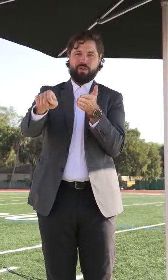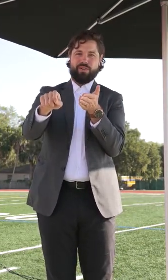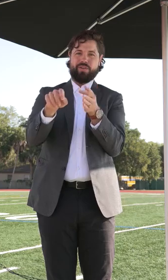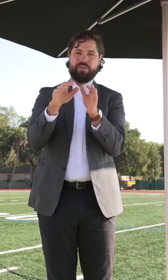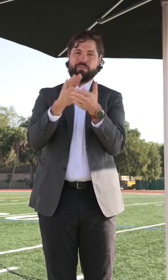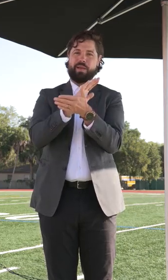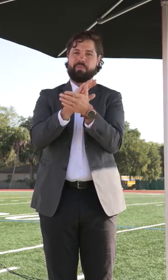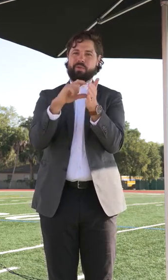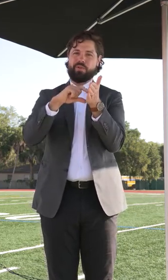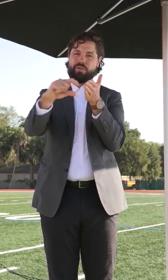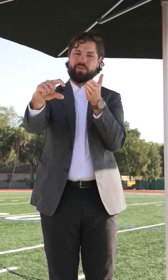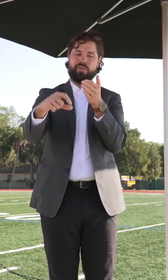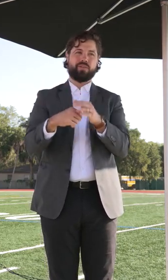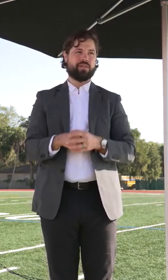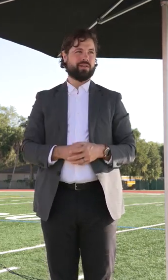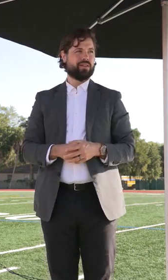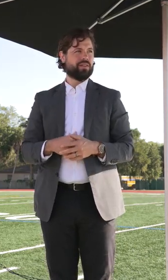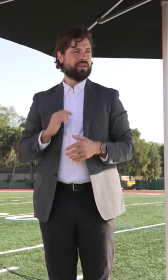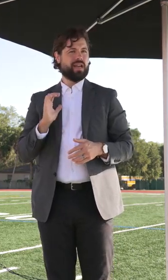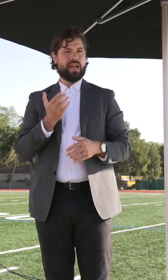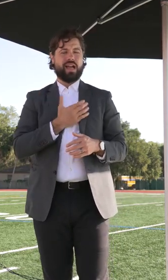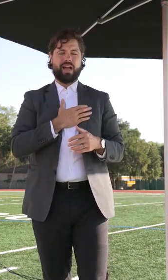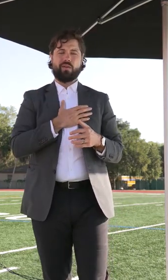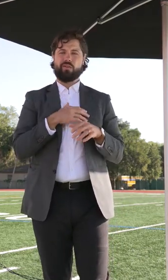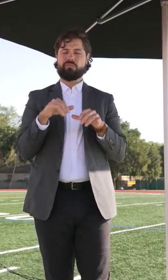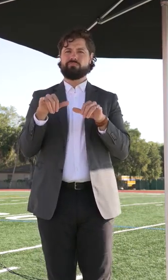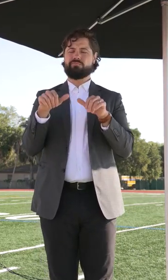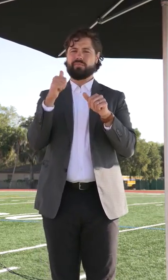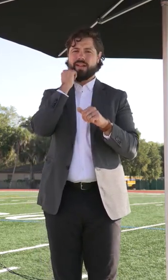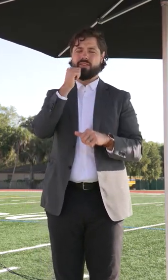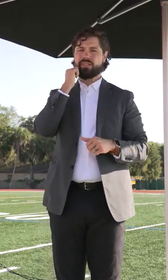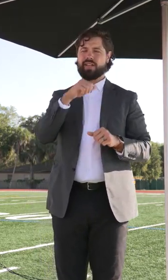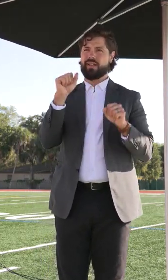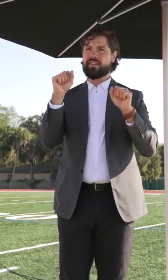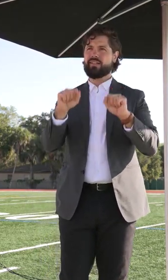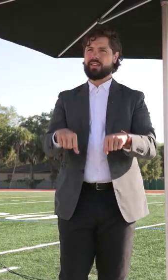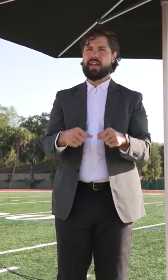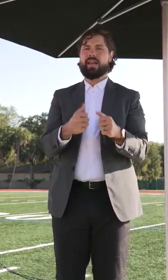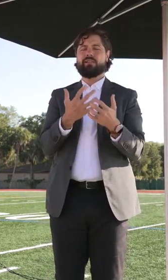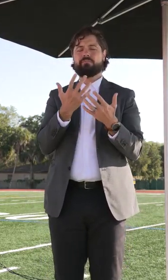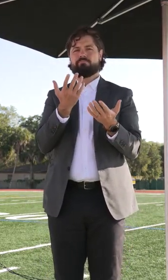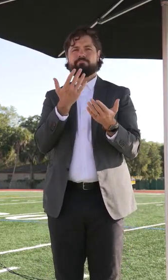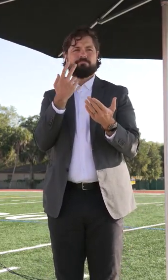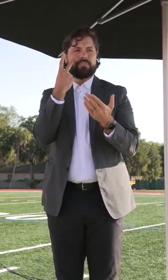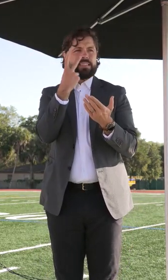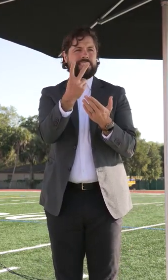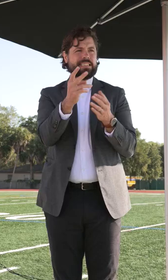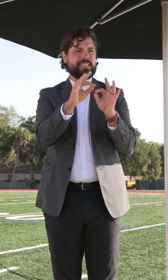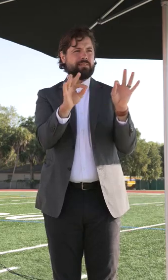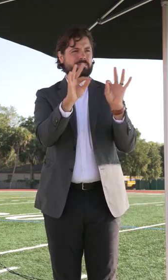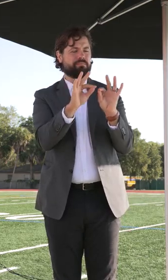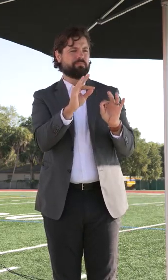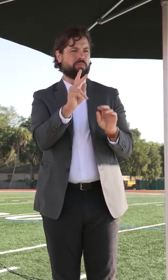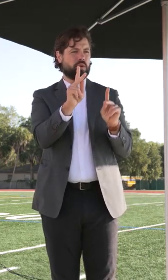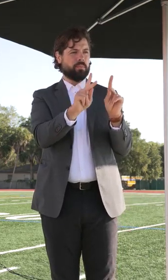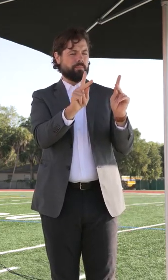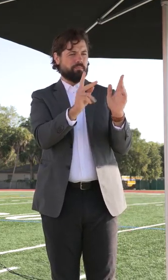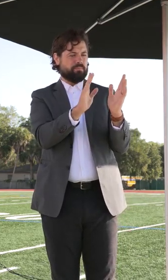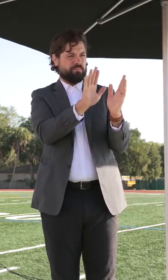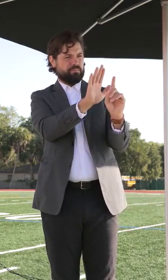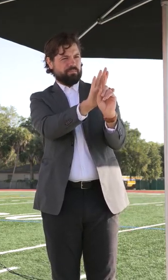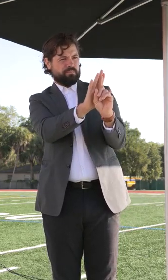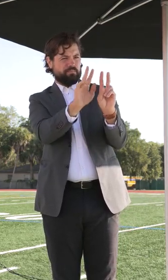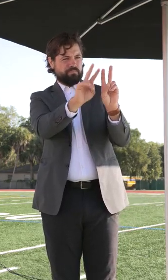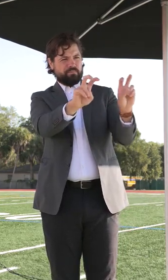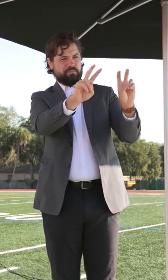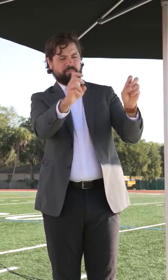an everyday act of humility, as a habit of mind. To see the worth in every person we serve. To strive to follow